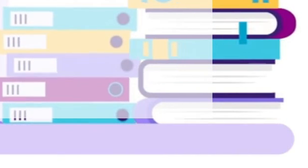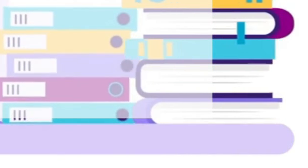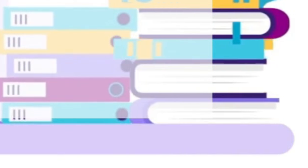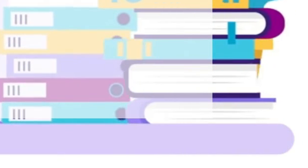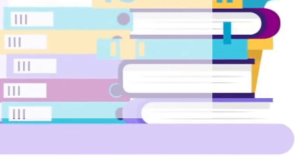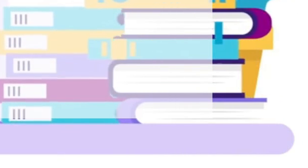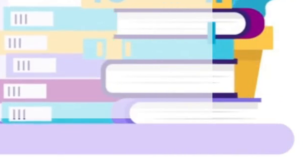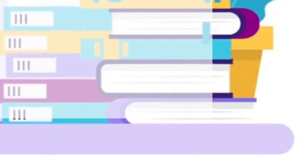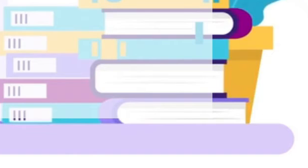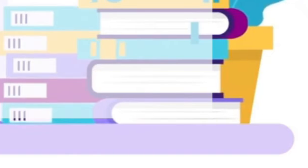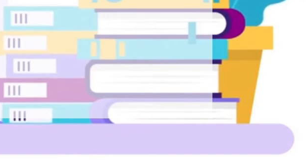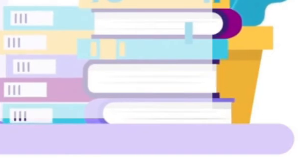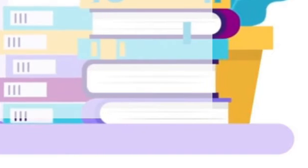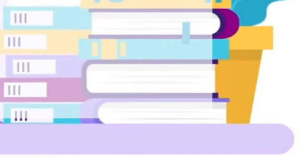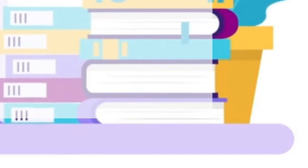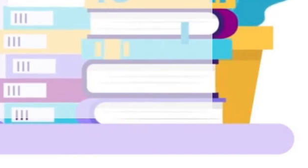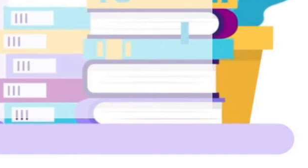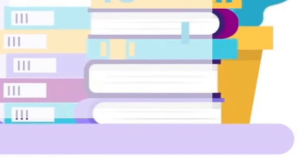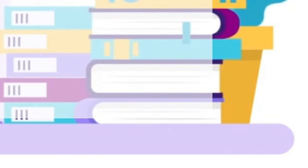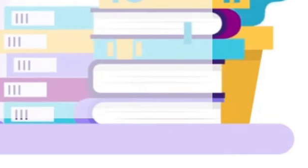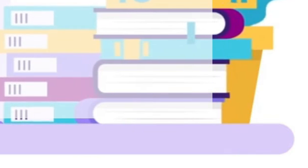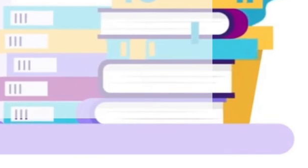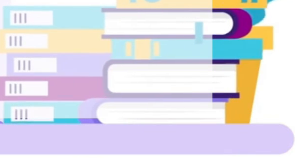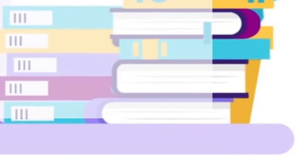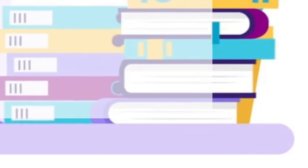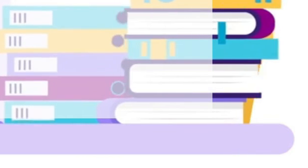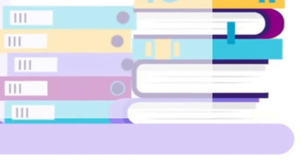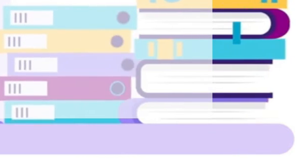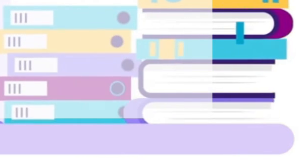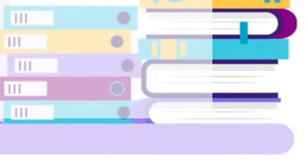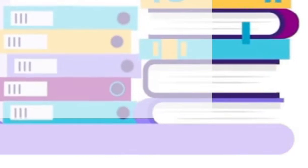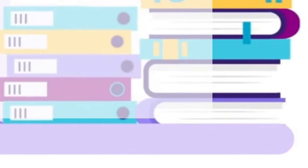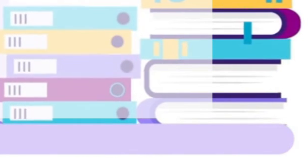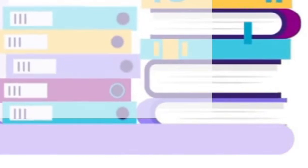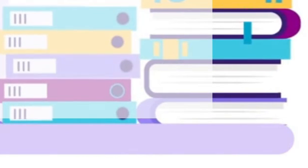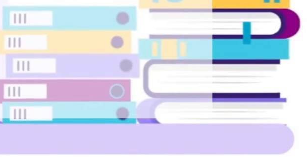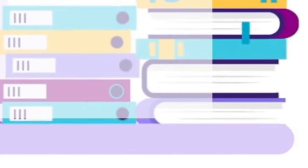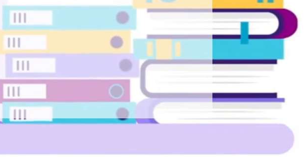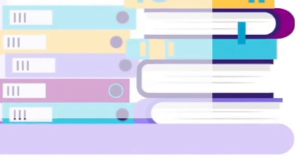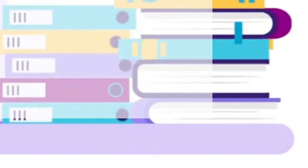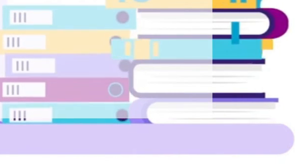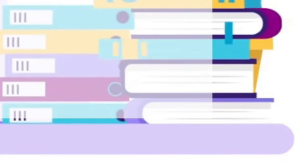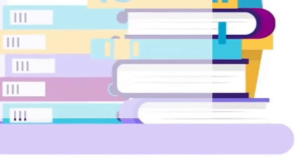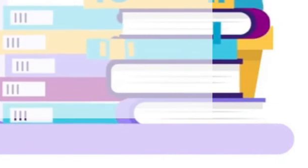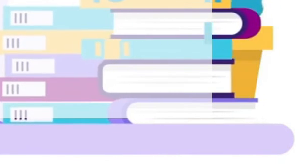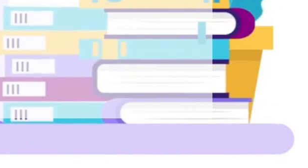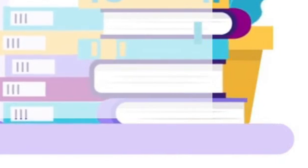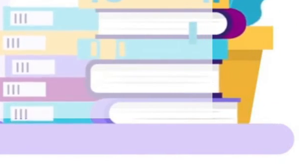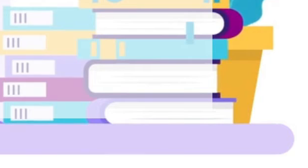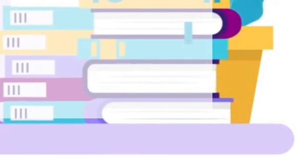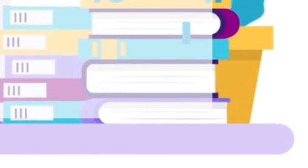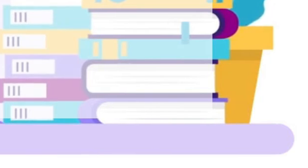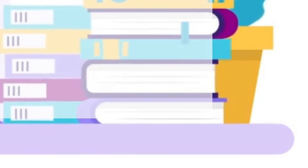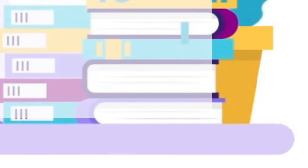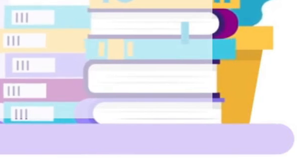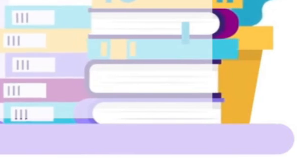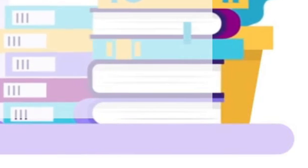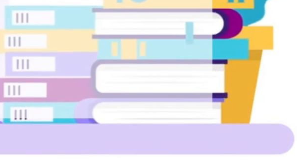join the Bikers Club should visit the PC office, which is located at the 4th floor.